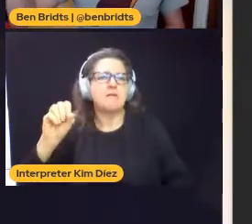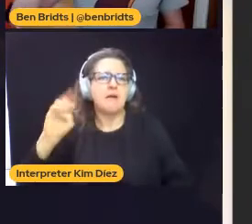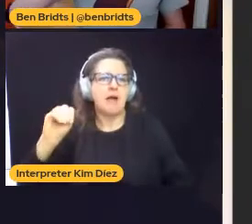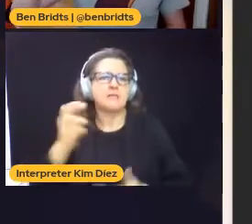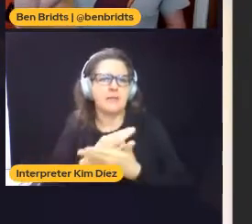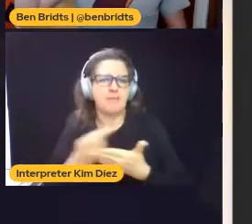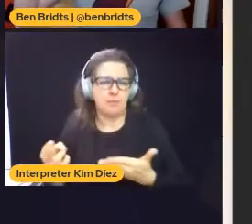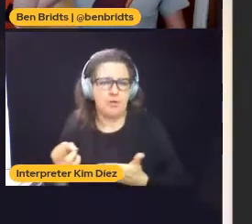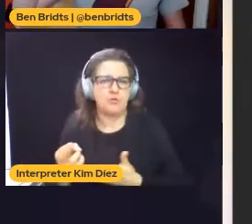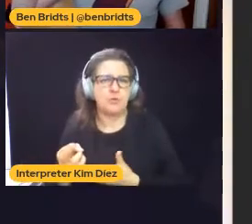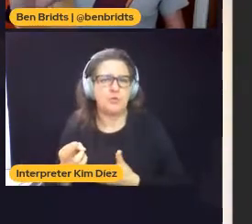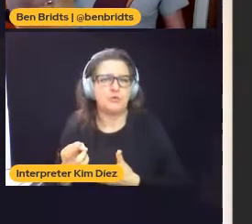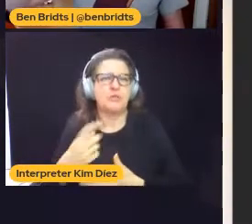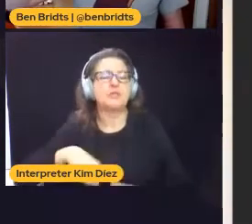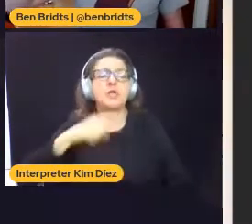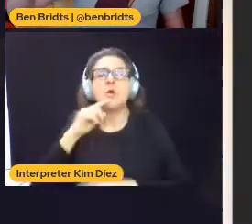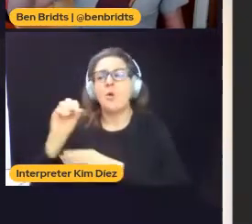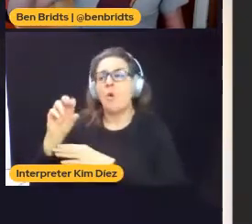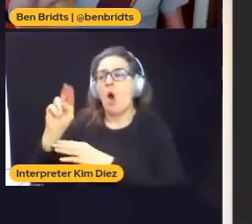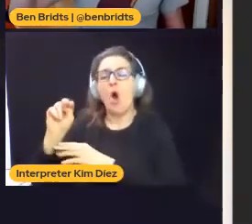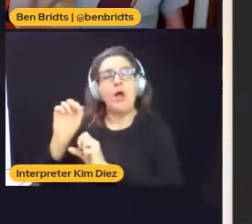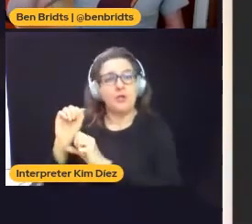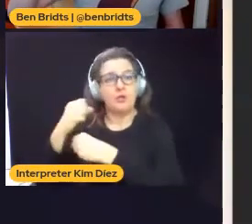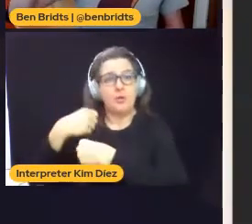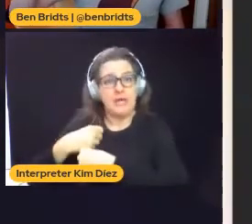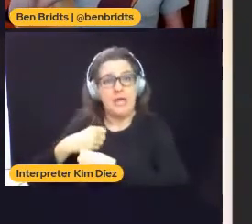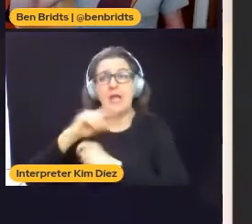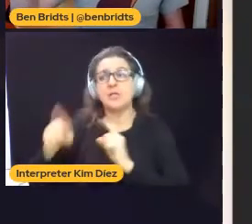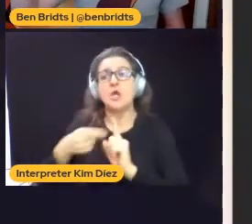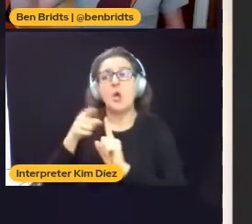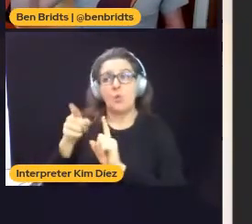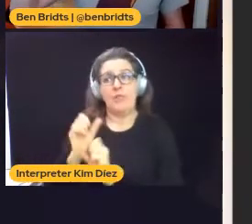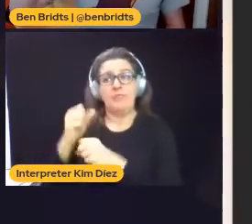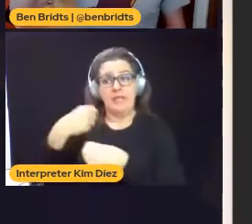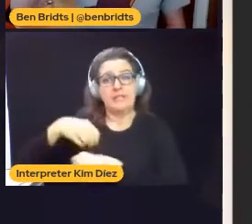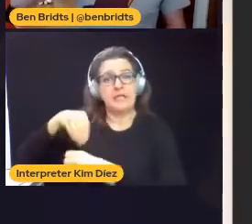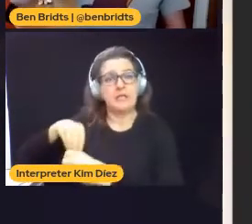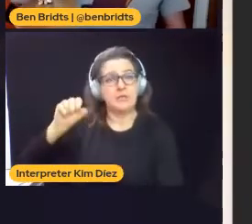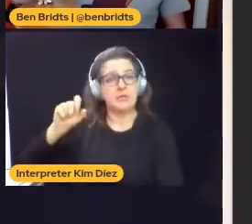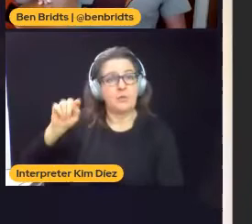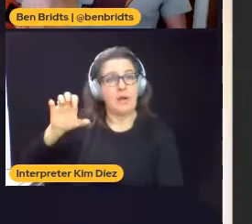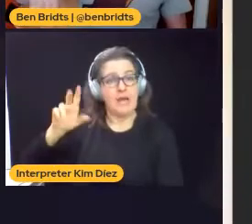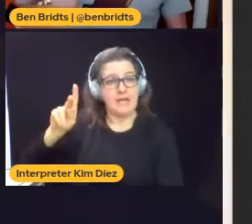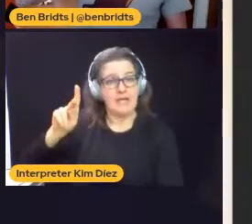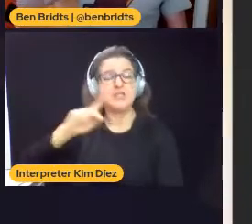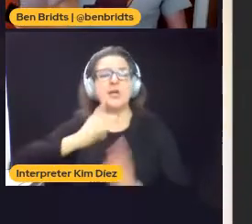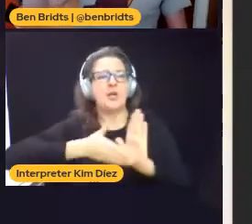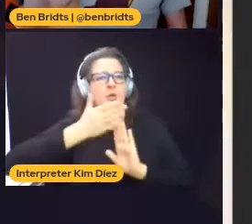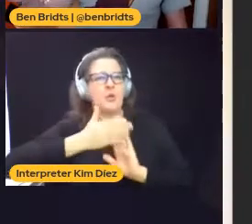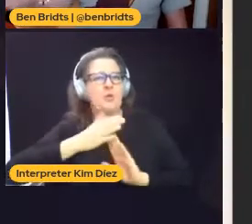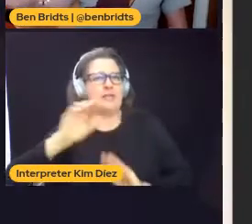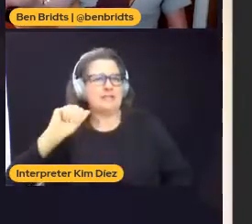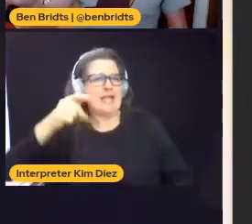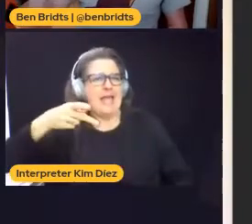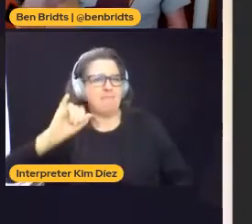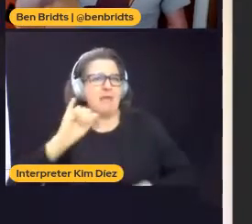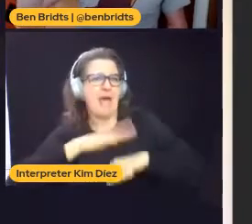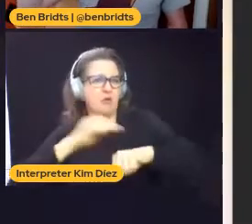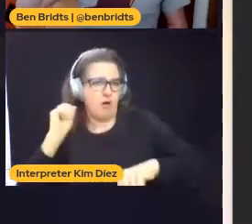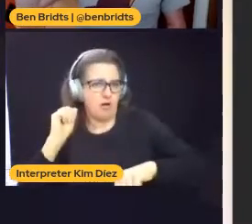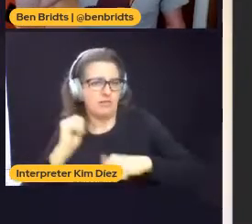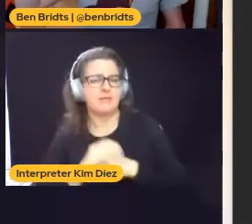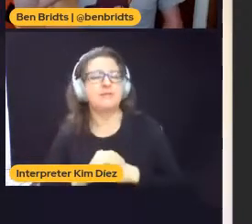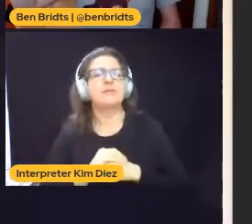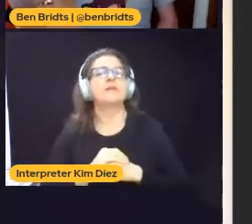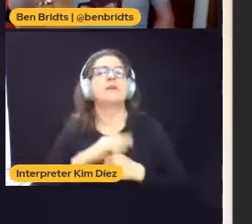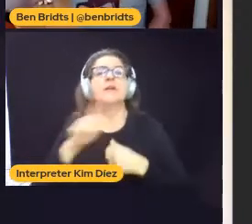on create, when this gets created in the stack, you should execute this API call. When it gets updated, you should